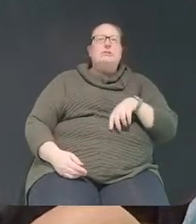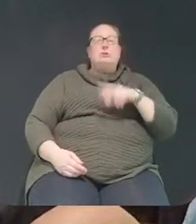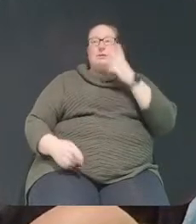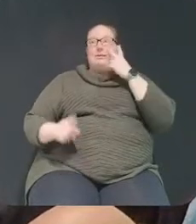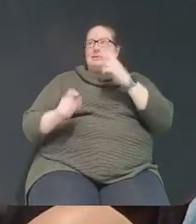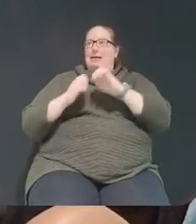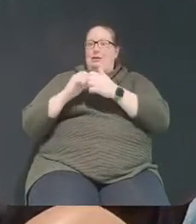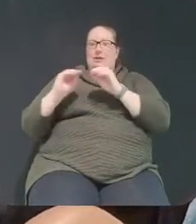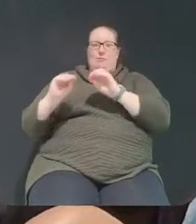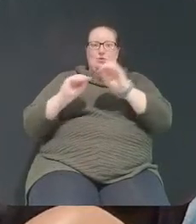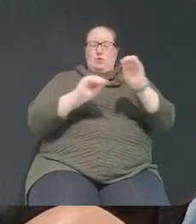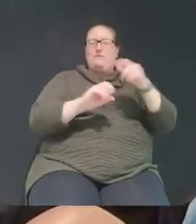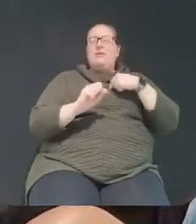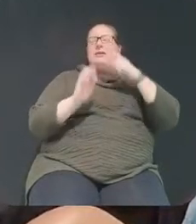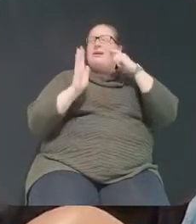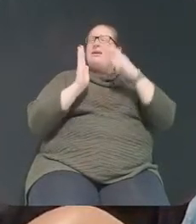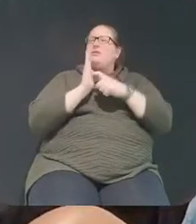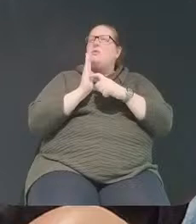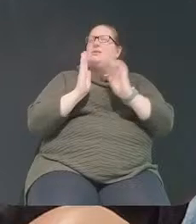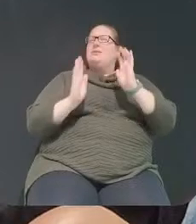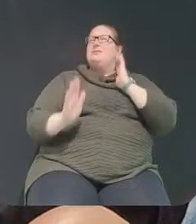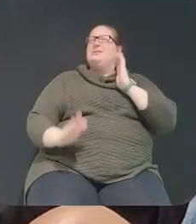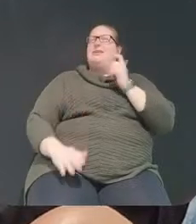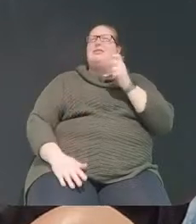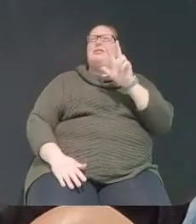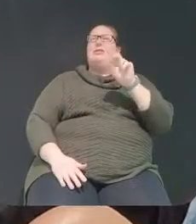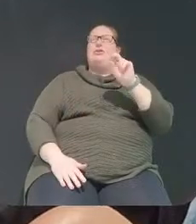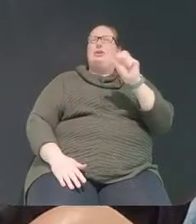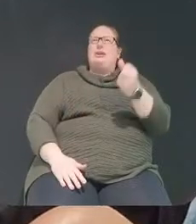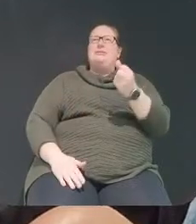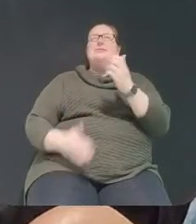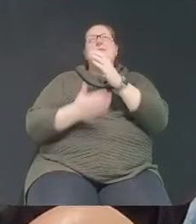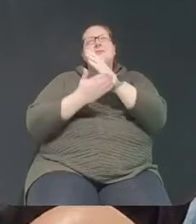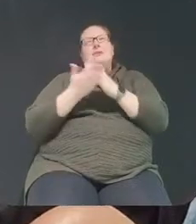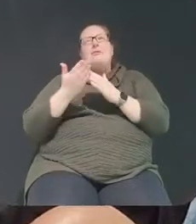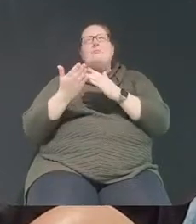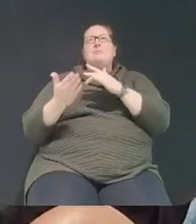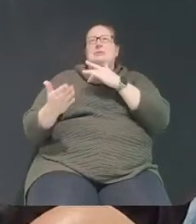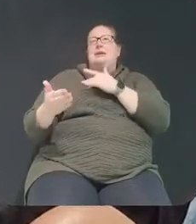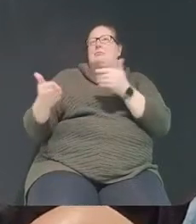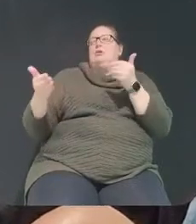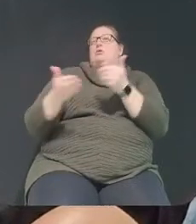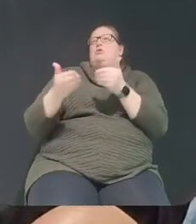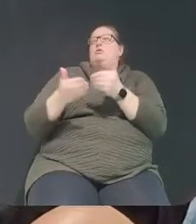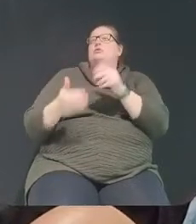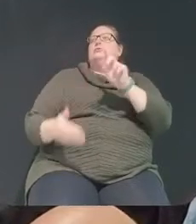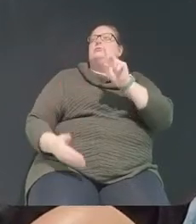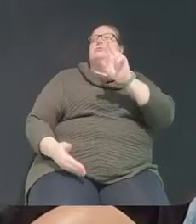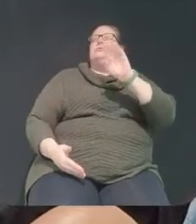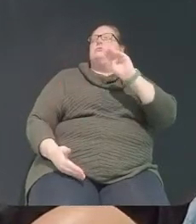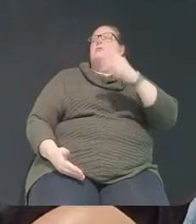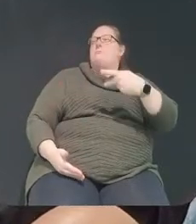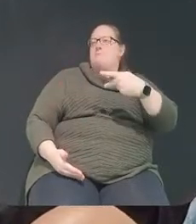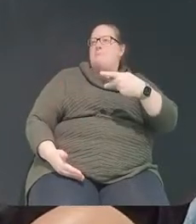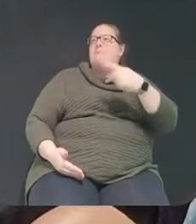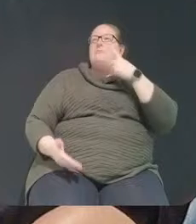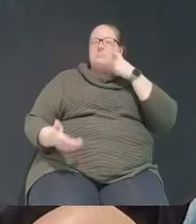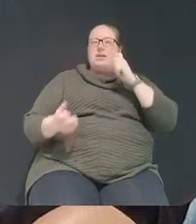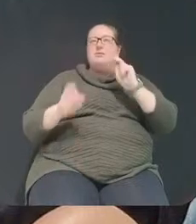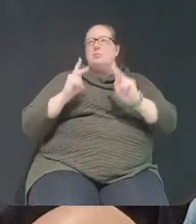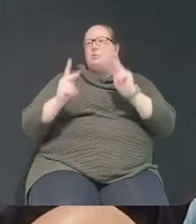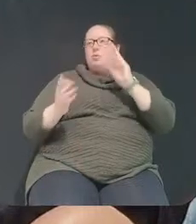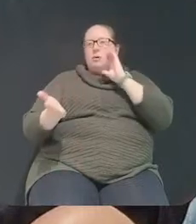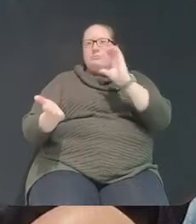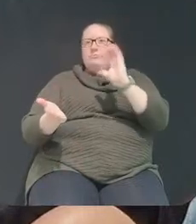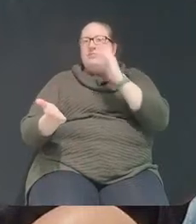I noticed in the 30s some of the shacks tended to be near dumps, you know, because people would like troll for